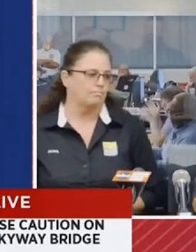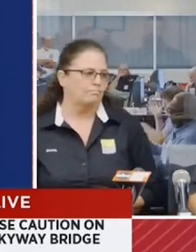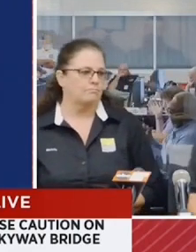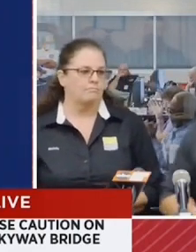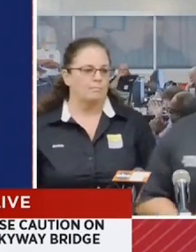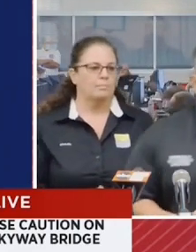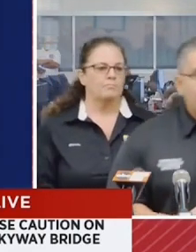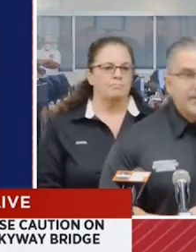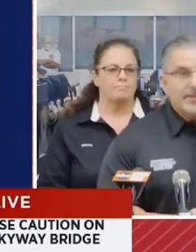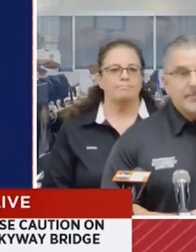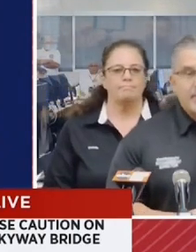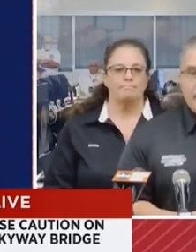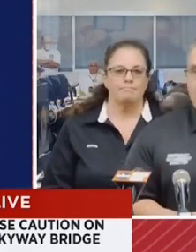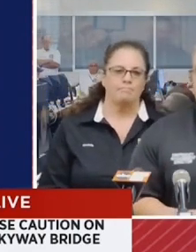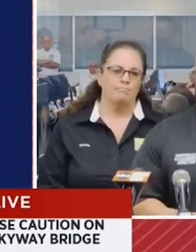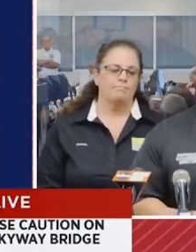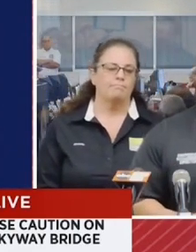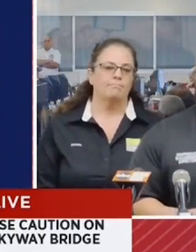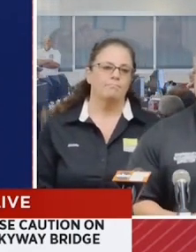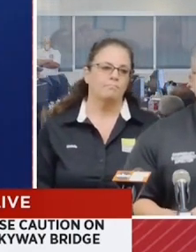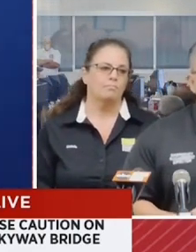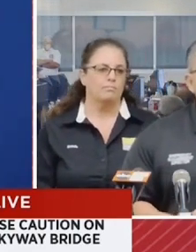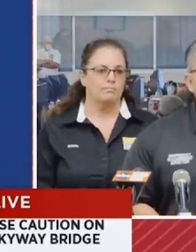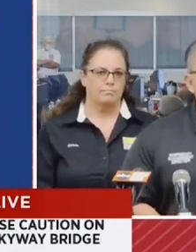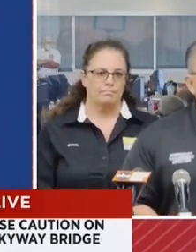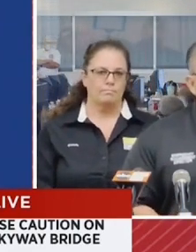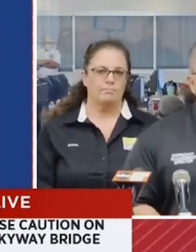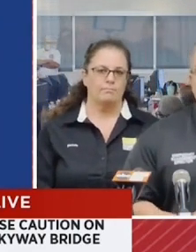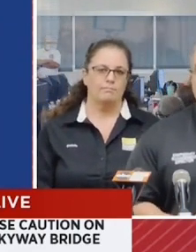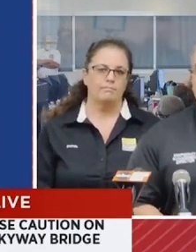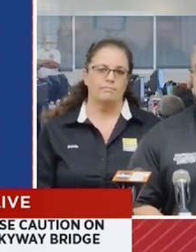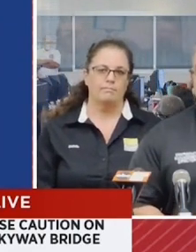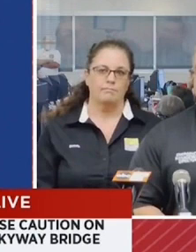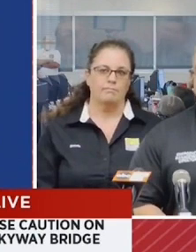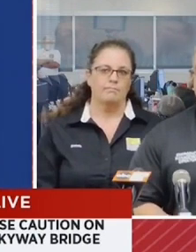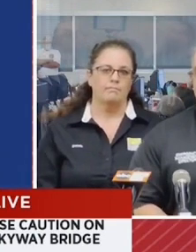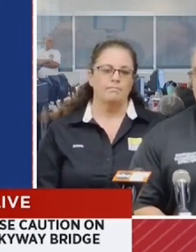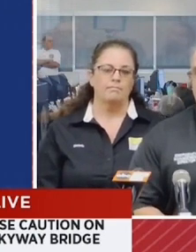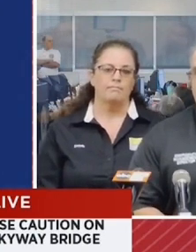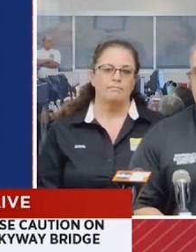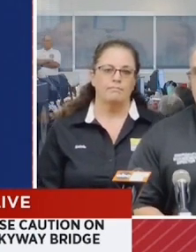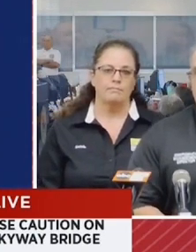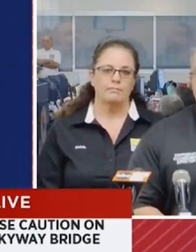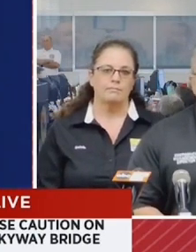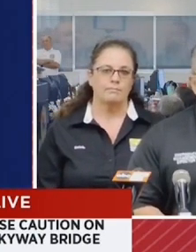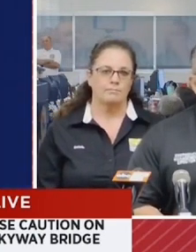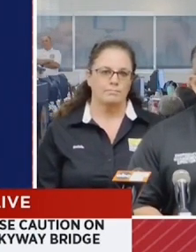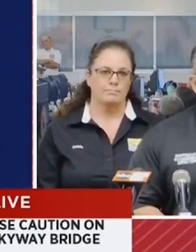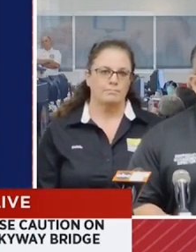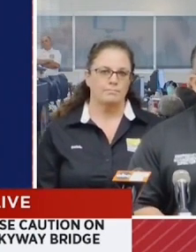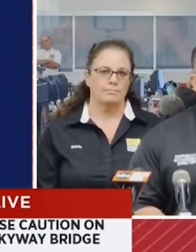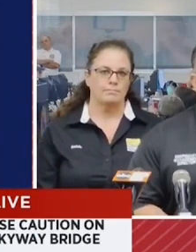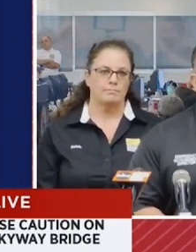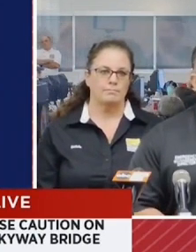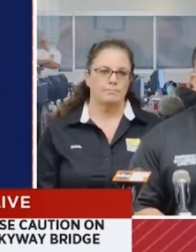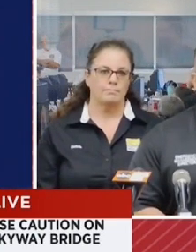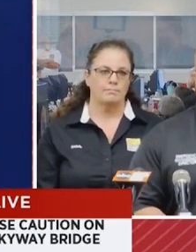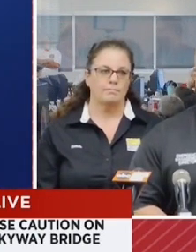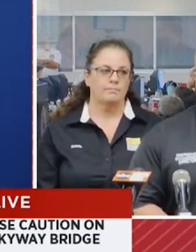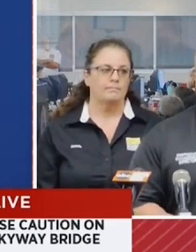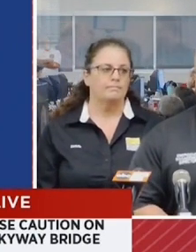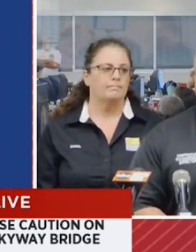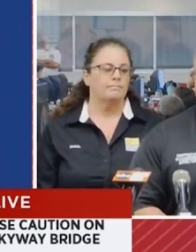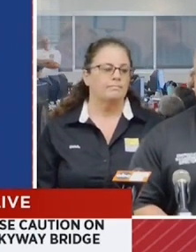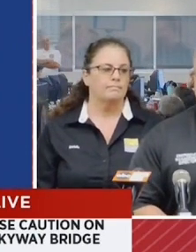Thank you, Director Taylor. Appreciate that. Again, our major concerns is the wind and the storm surge. That is at a significant threat